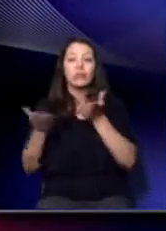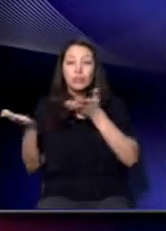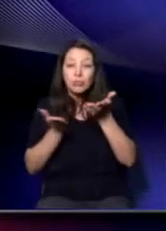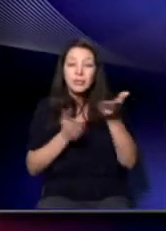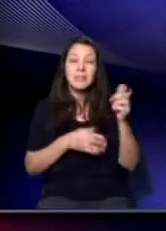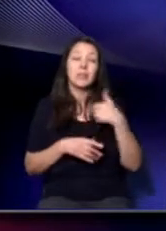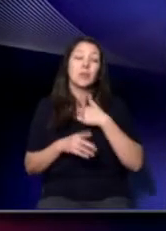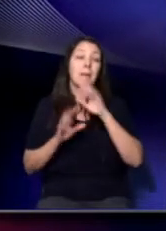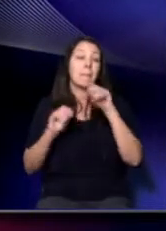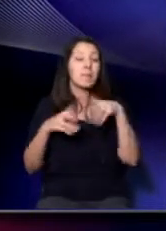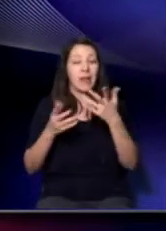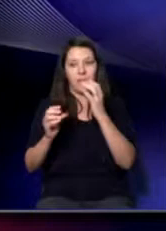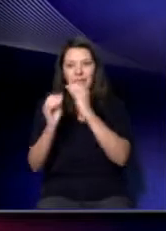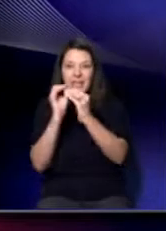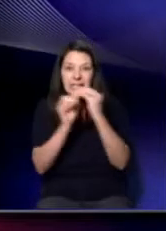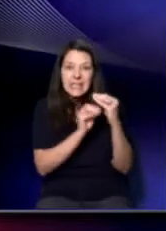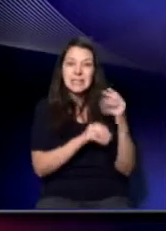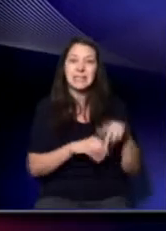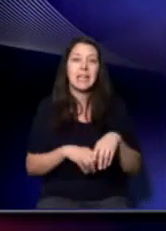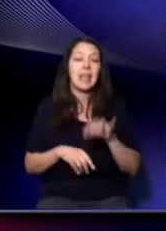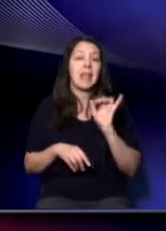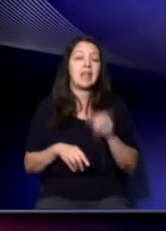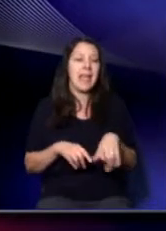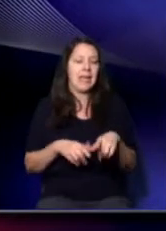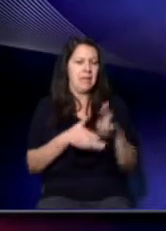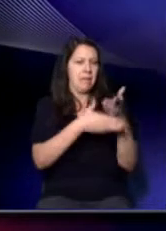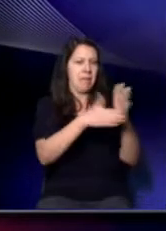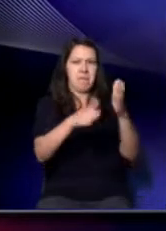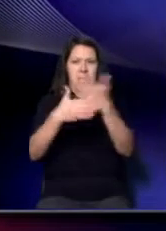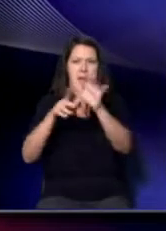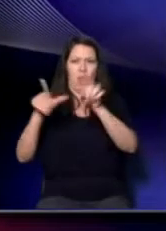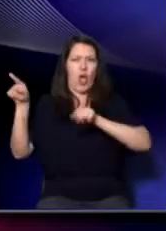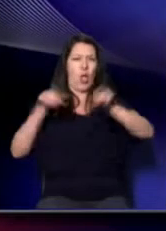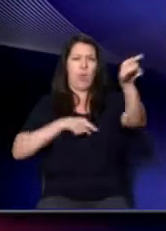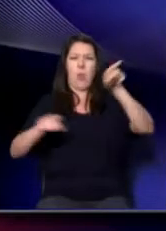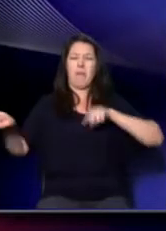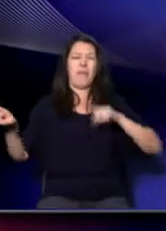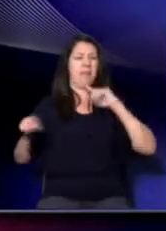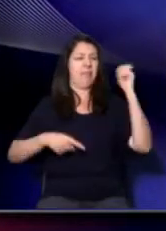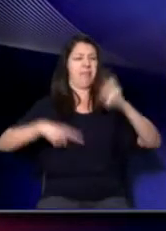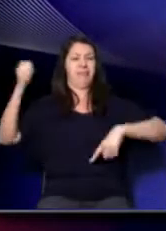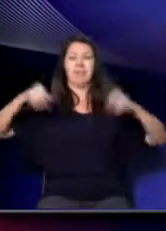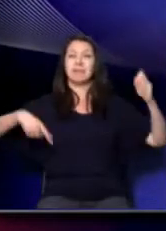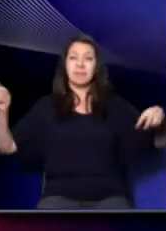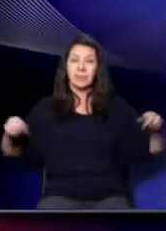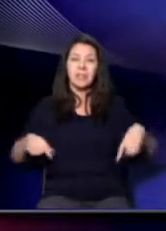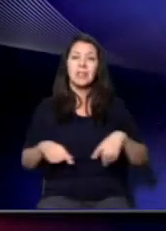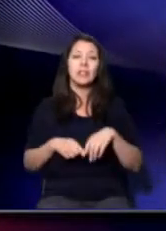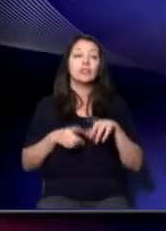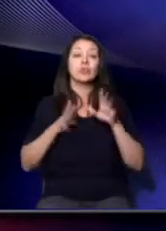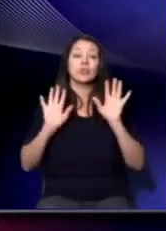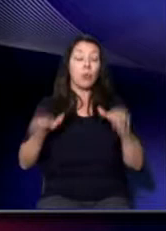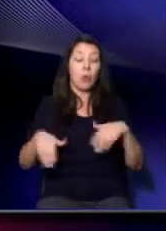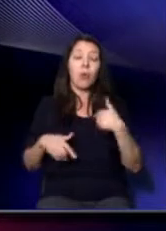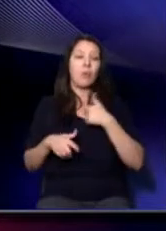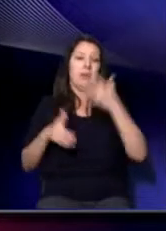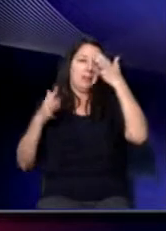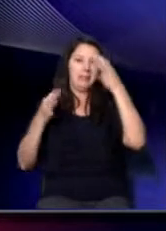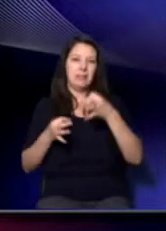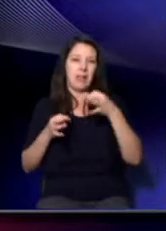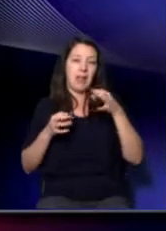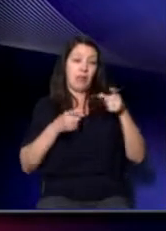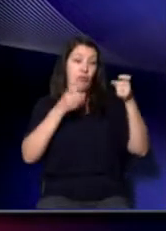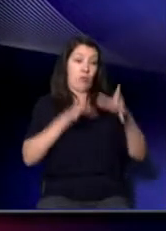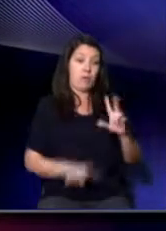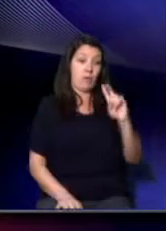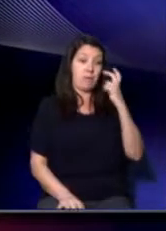assistive technology is fragmented. So the director of blind programs has taken that on, and we're trying to